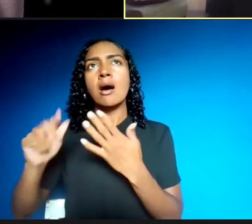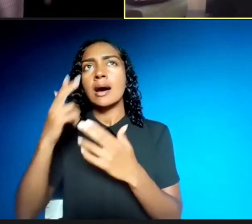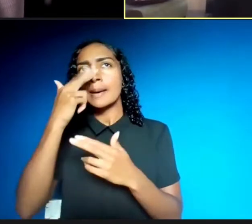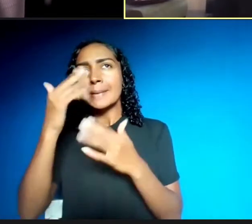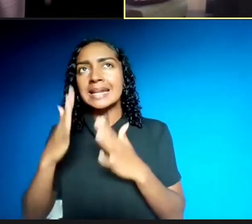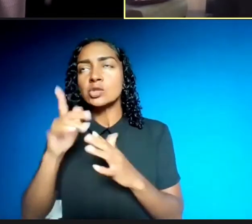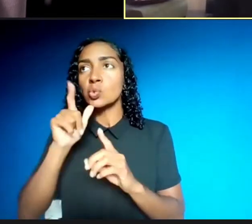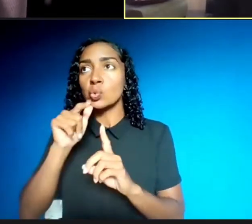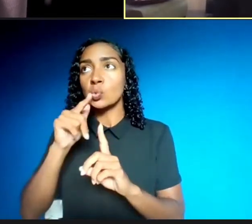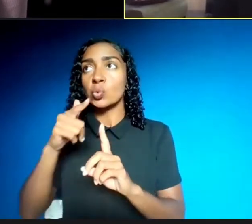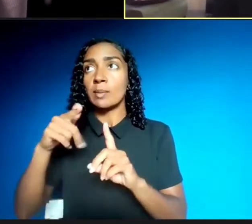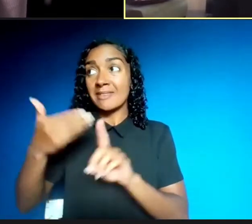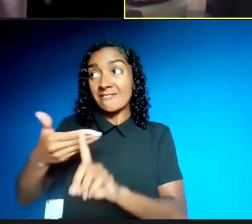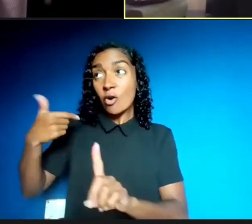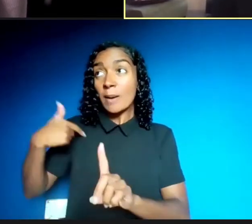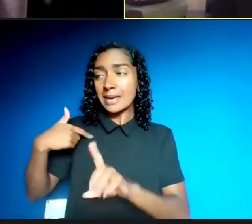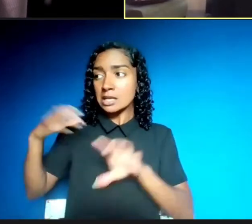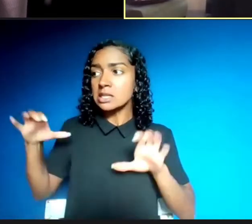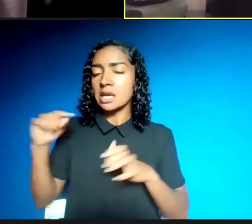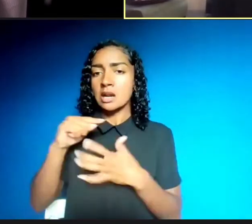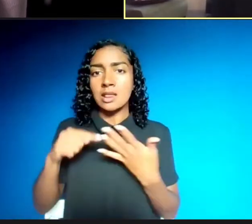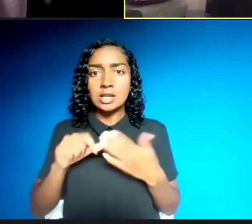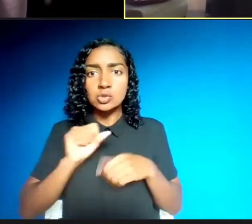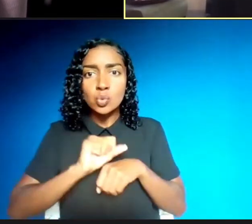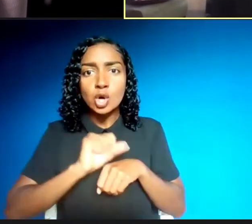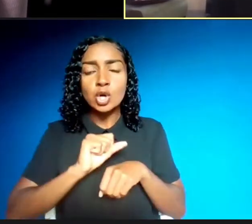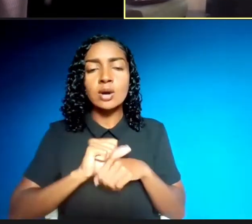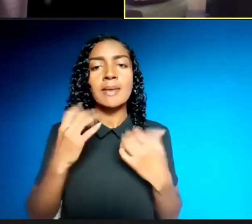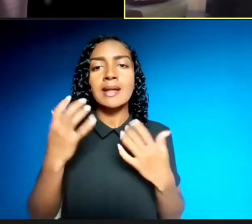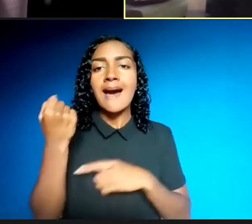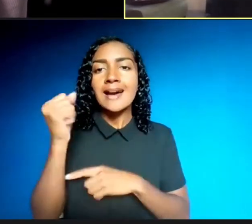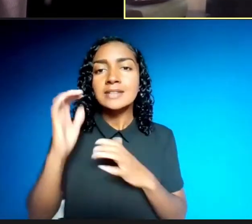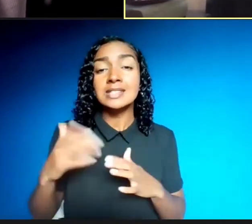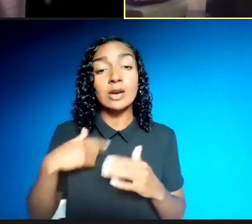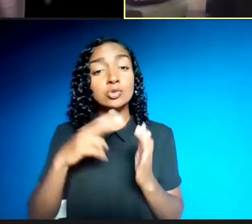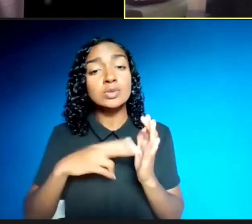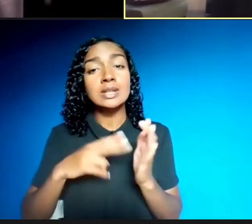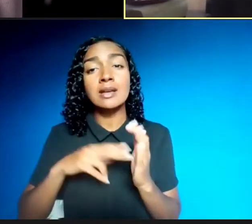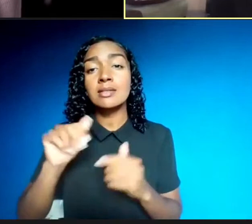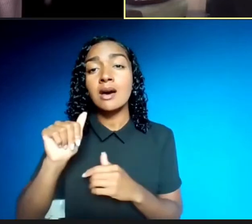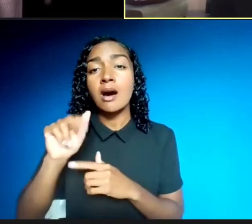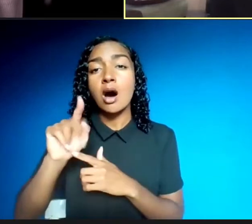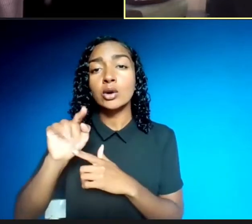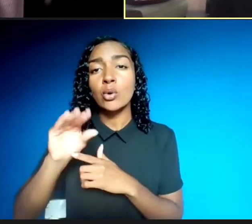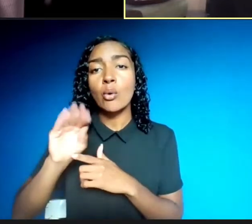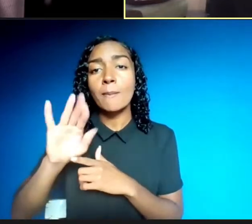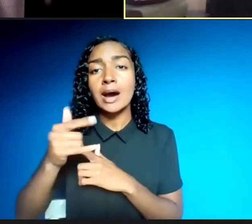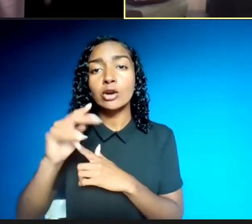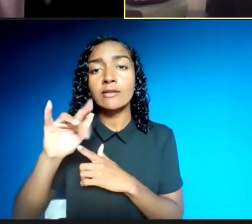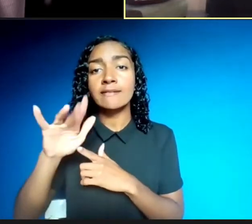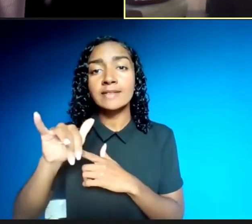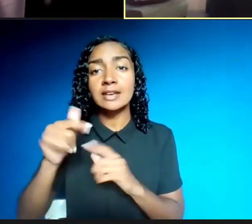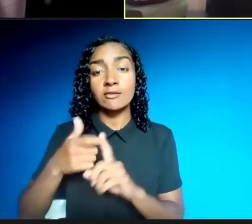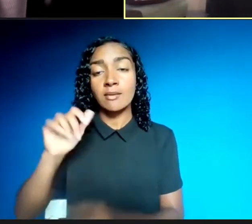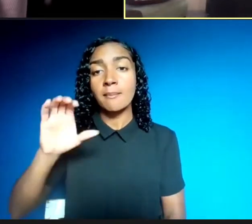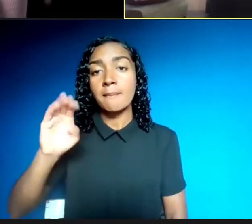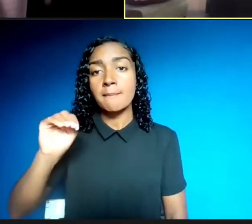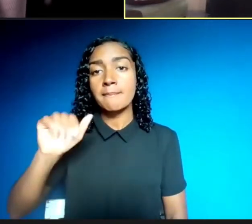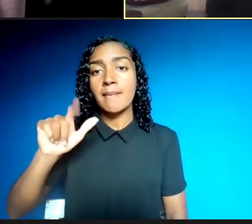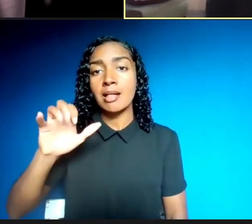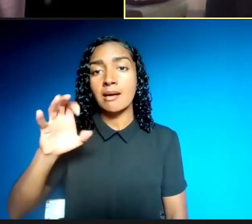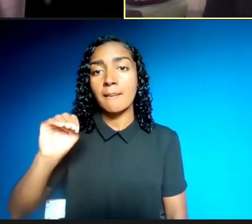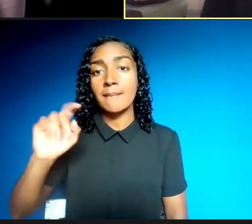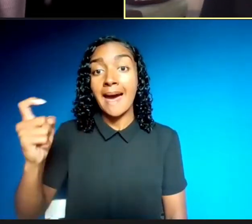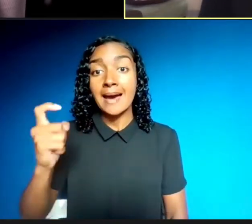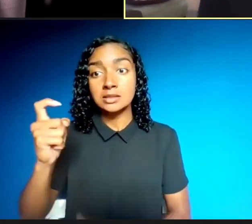And I was reading the Autobiography of Malcolm X. The thing that I came away with was how funny he was.